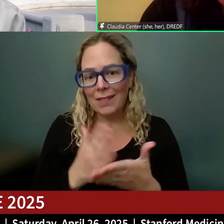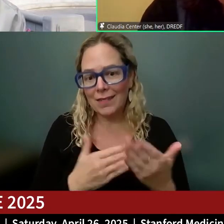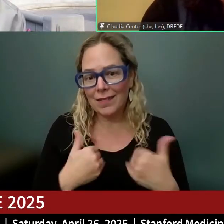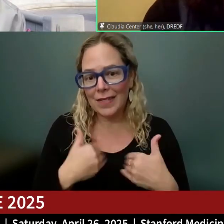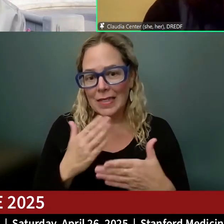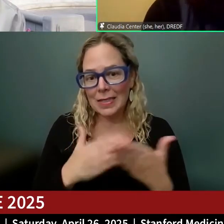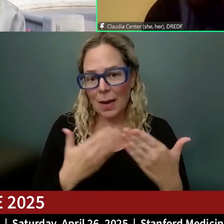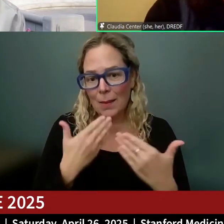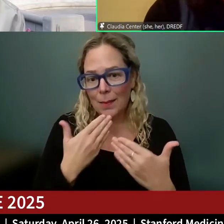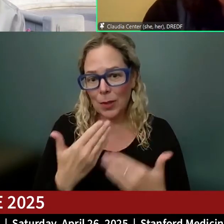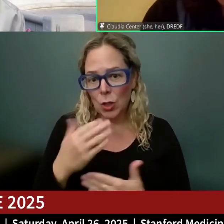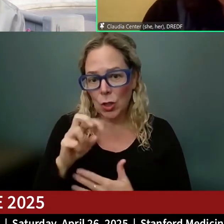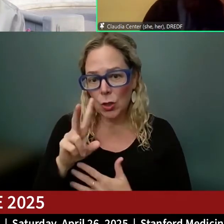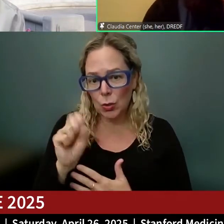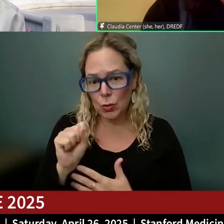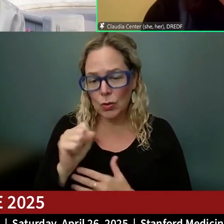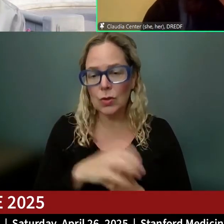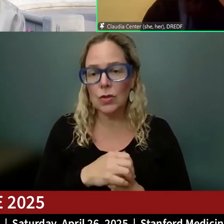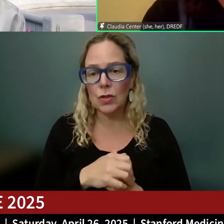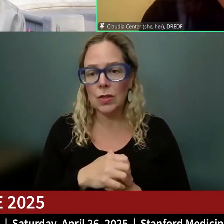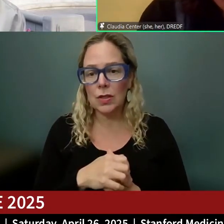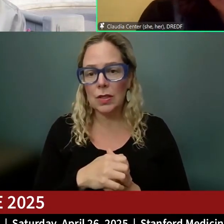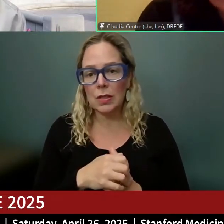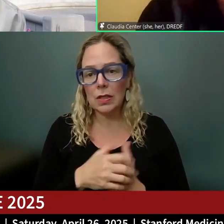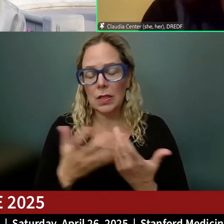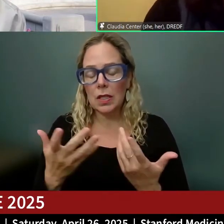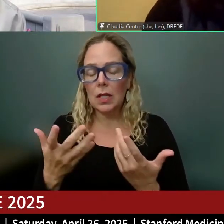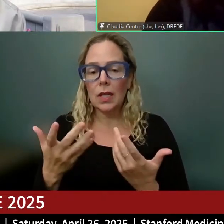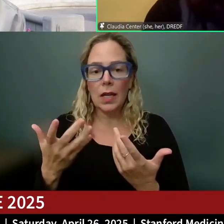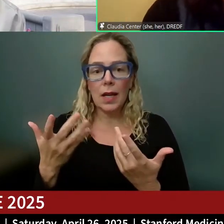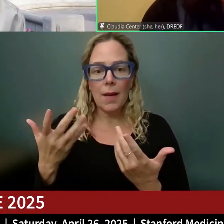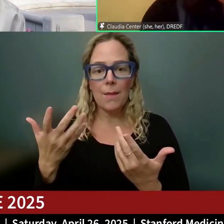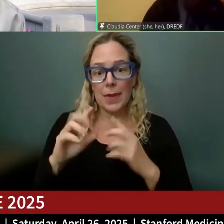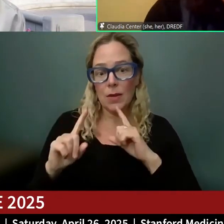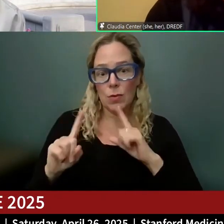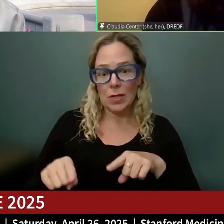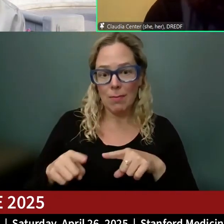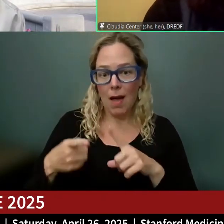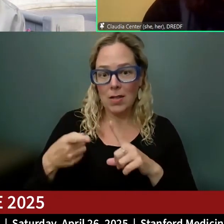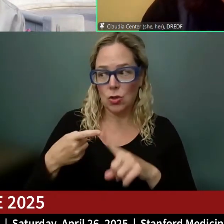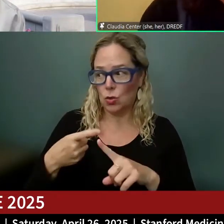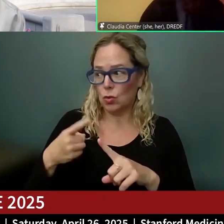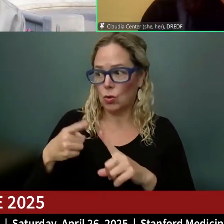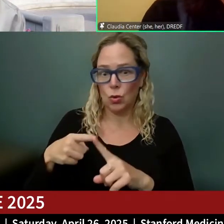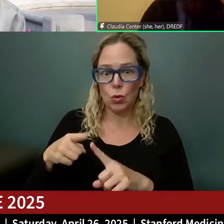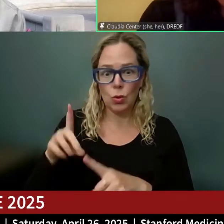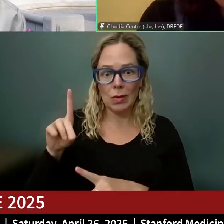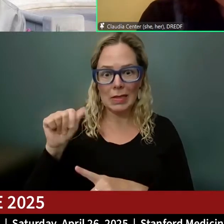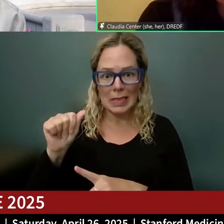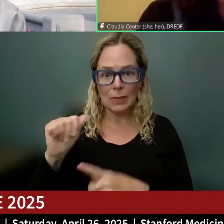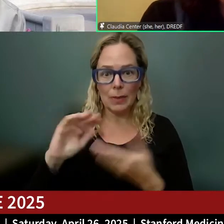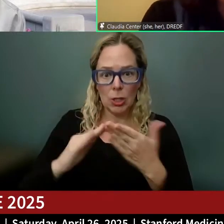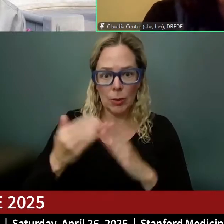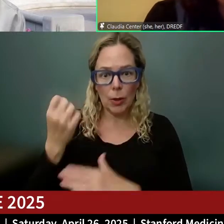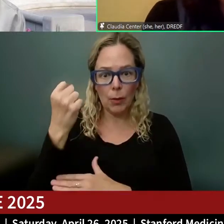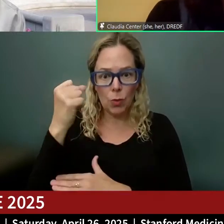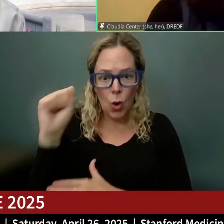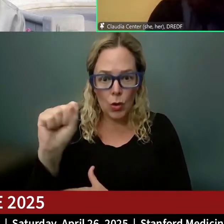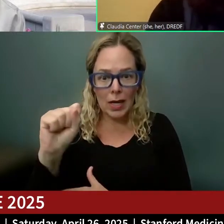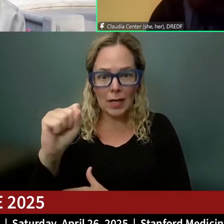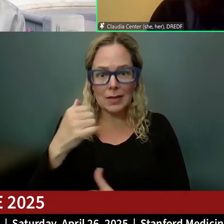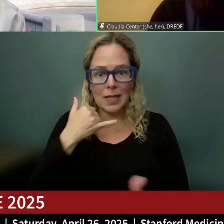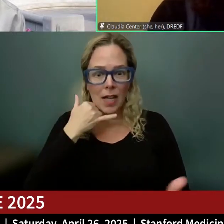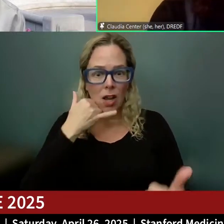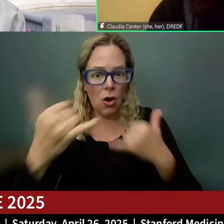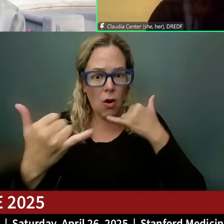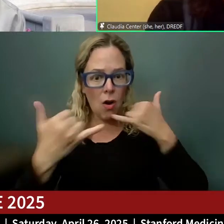all the pressure from the disability community, to, protesting calls to those 17